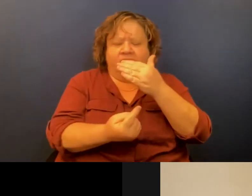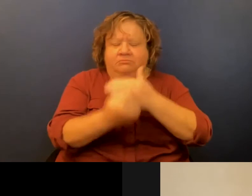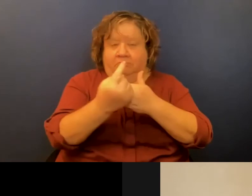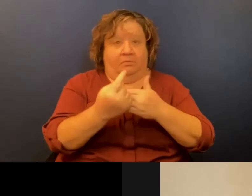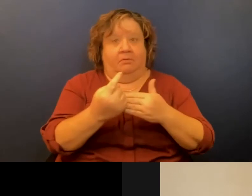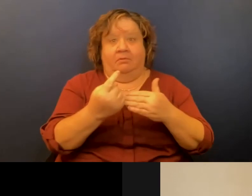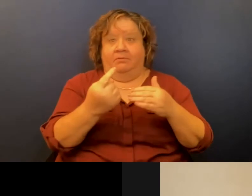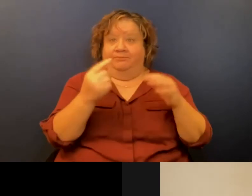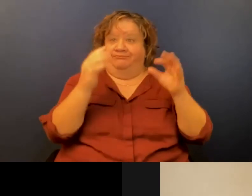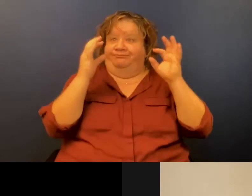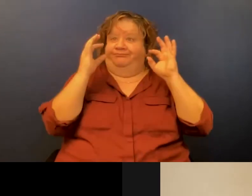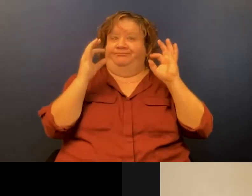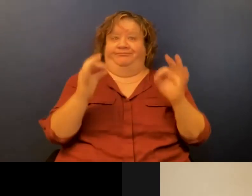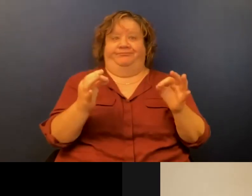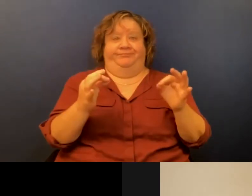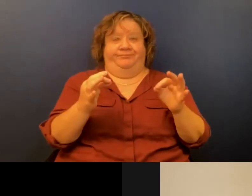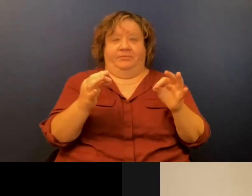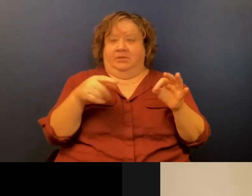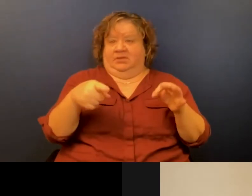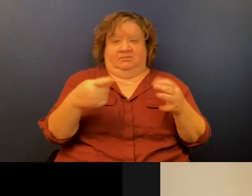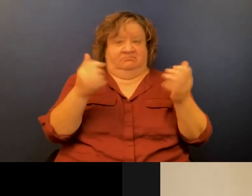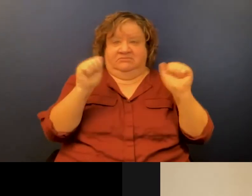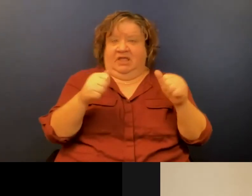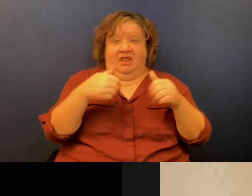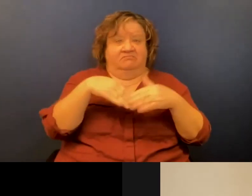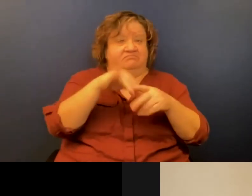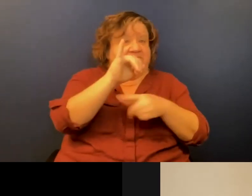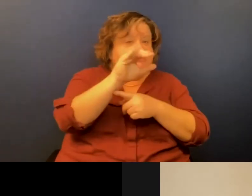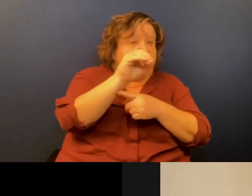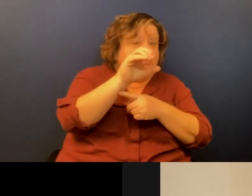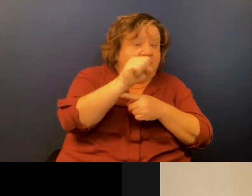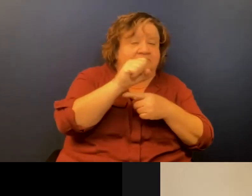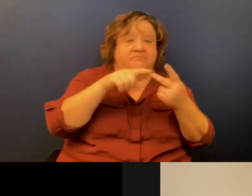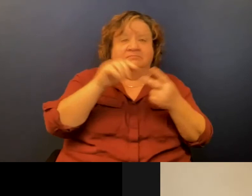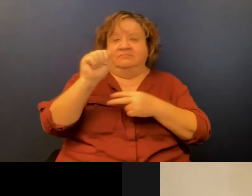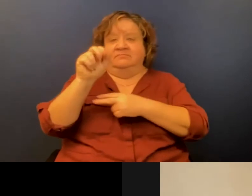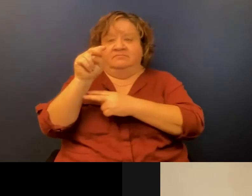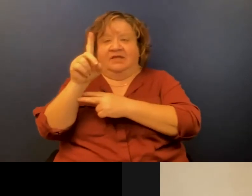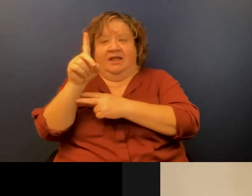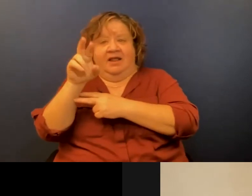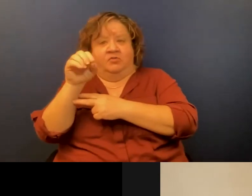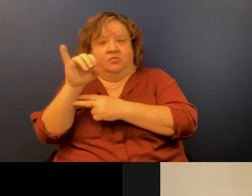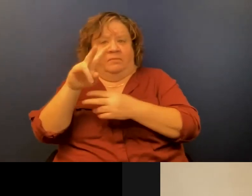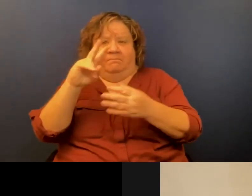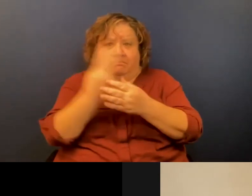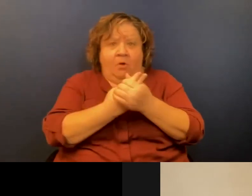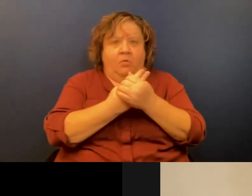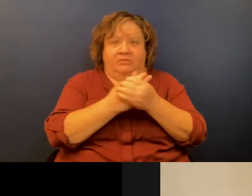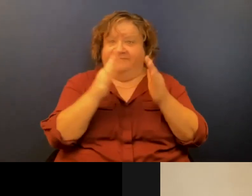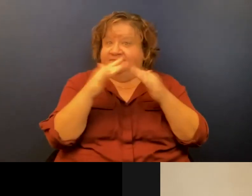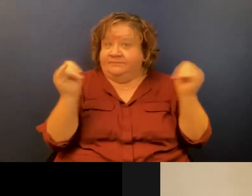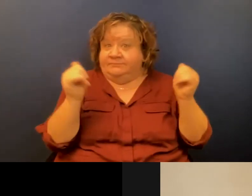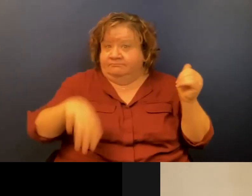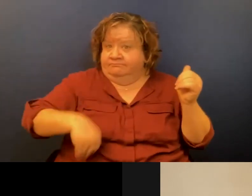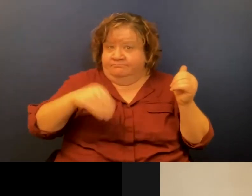Personally, it has been a really revolutionary thing for me in my life, and I hope in the lives of many